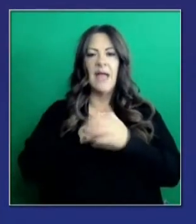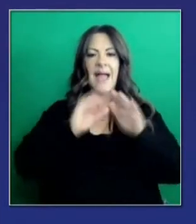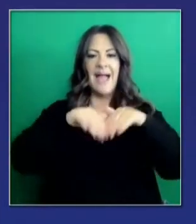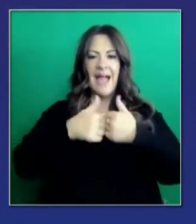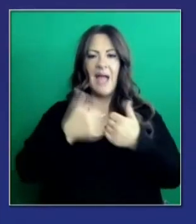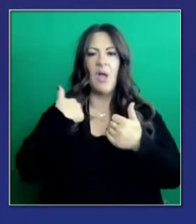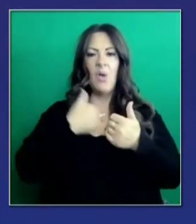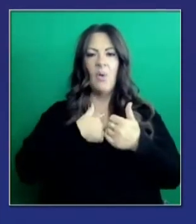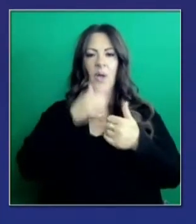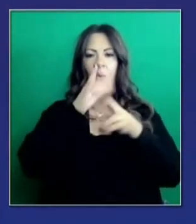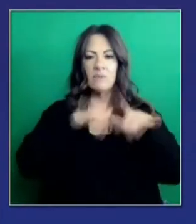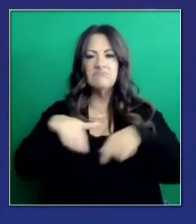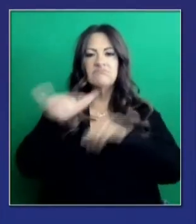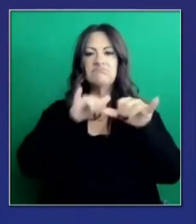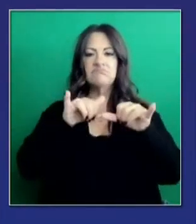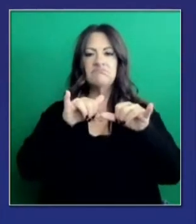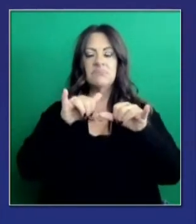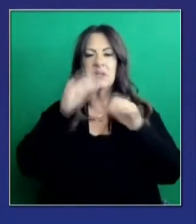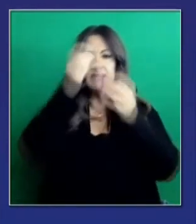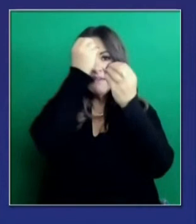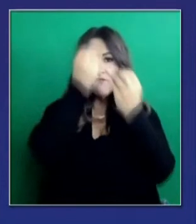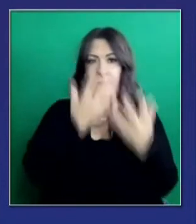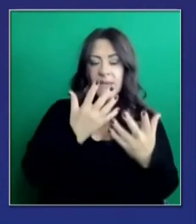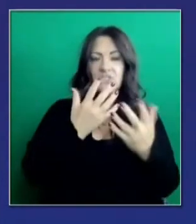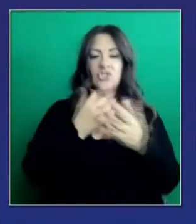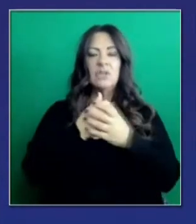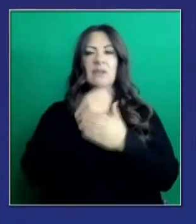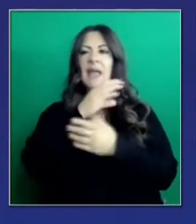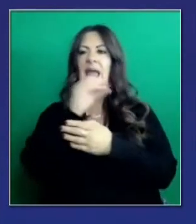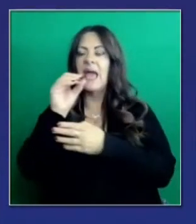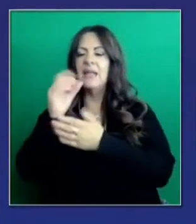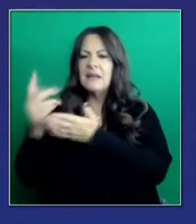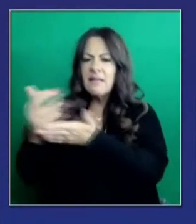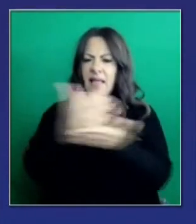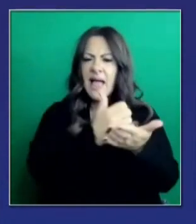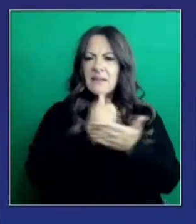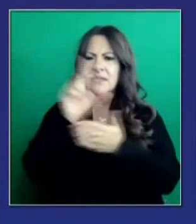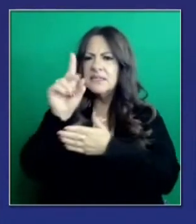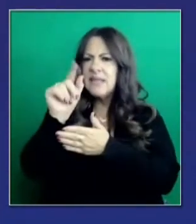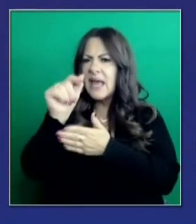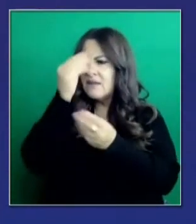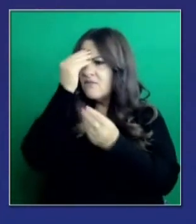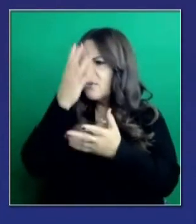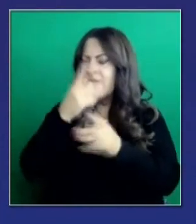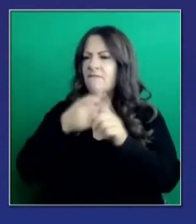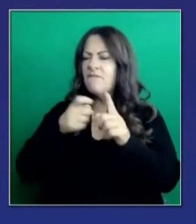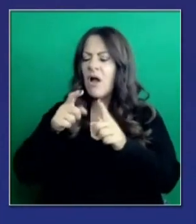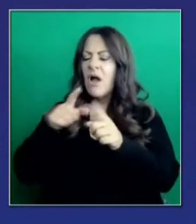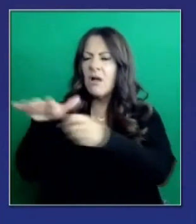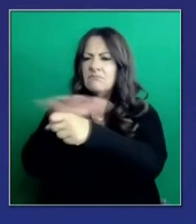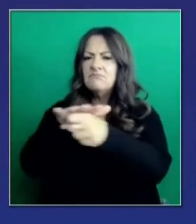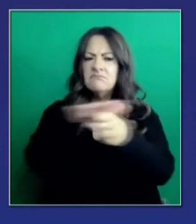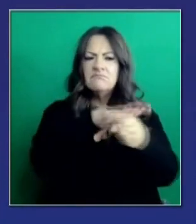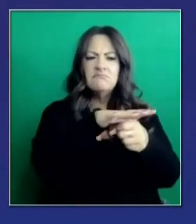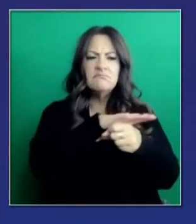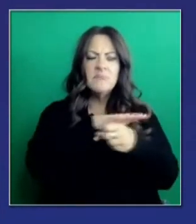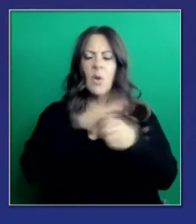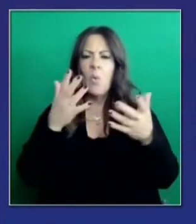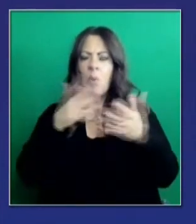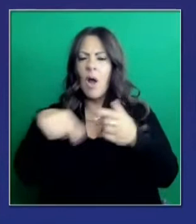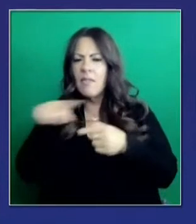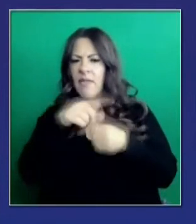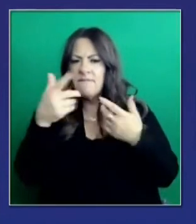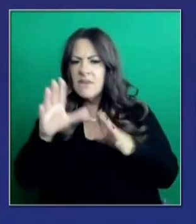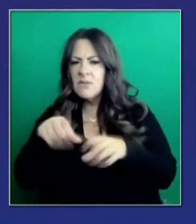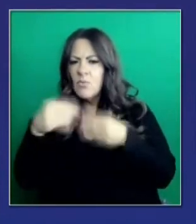a second. But it's a centralized system to enter vaccines that are received and administered, and it's a mechanism to fundamentally